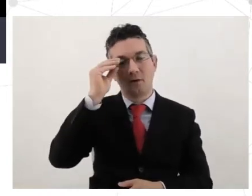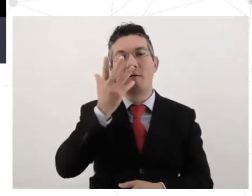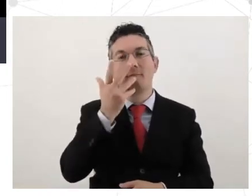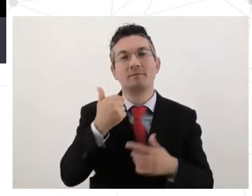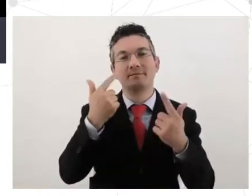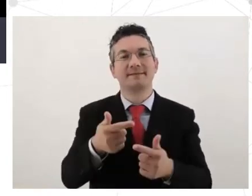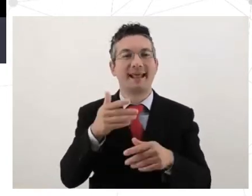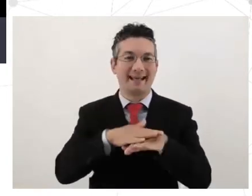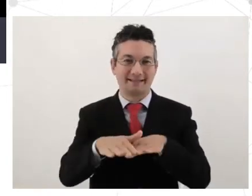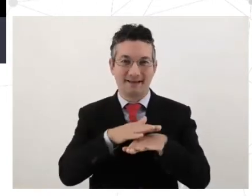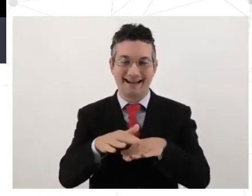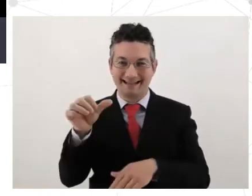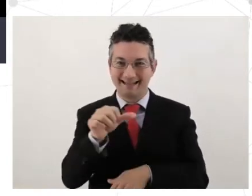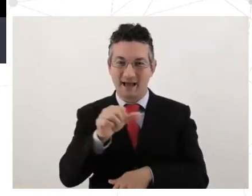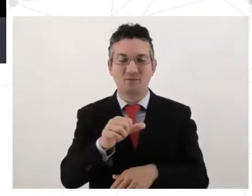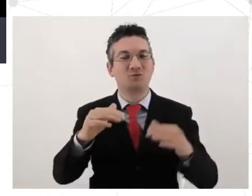Australia.